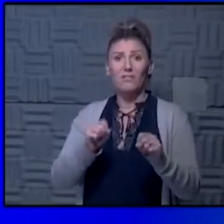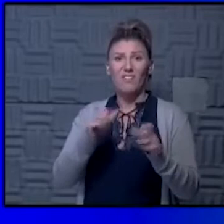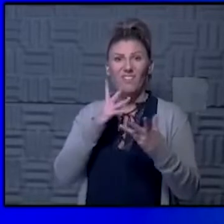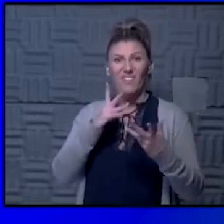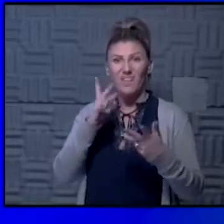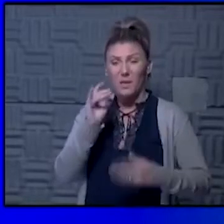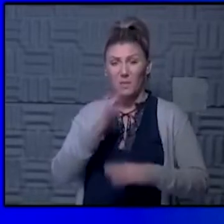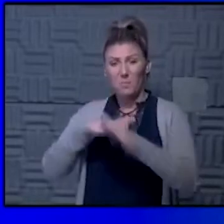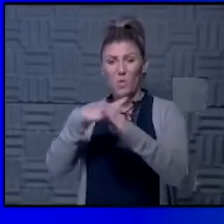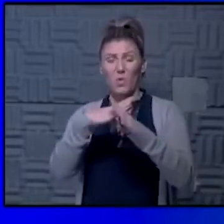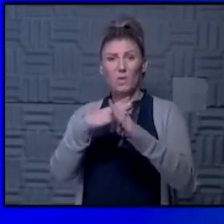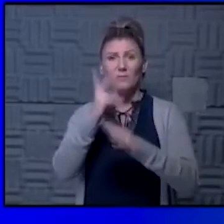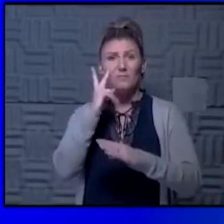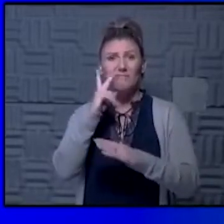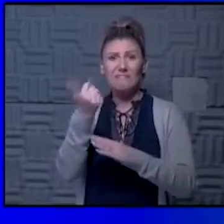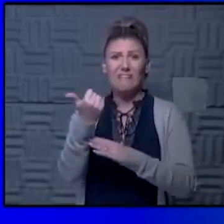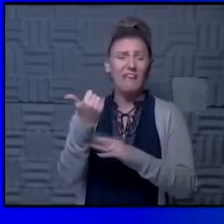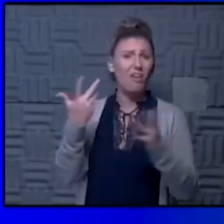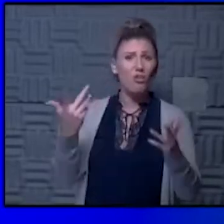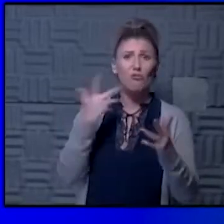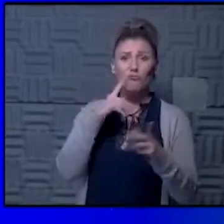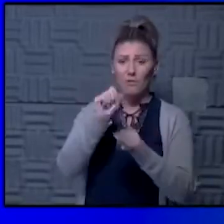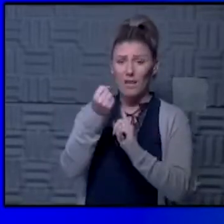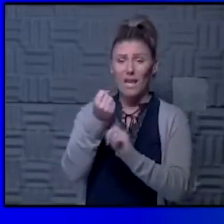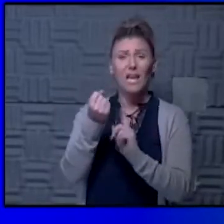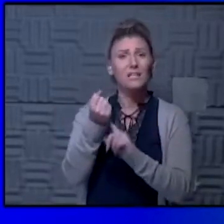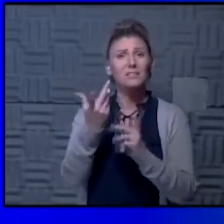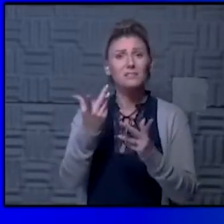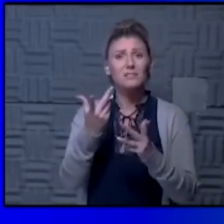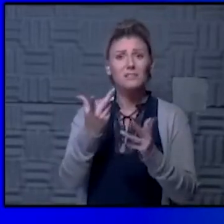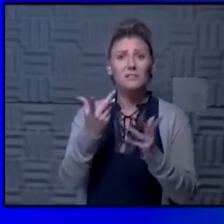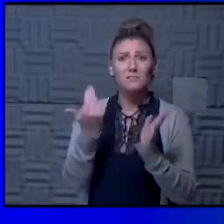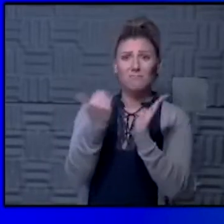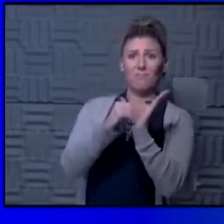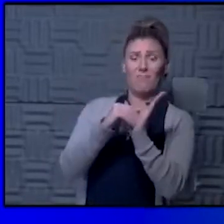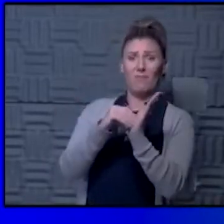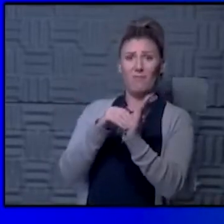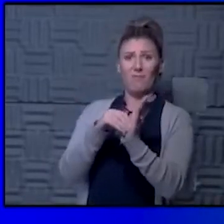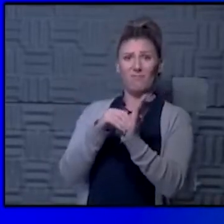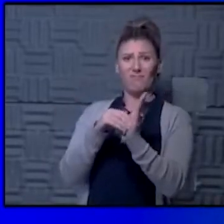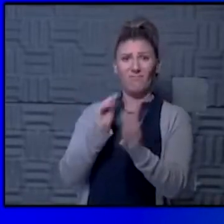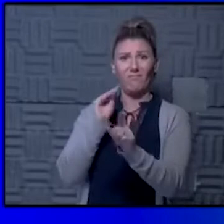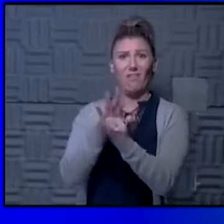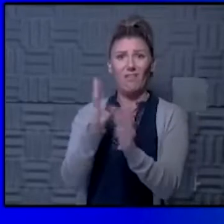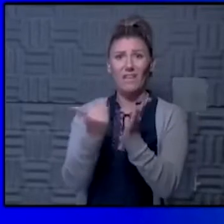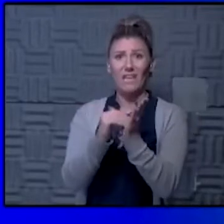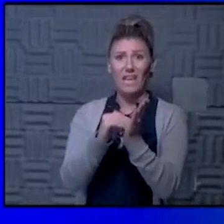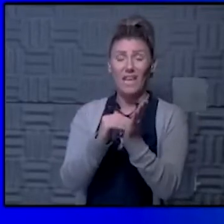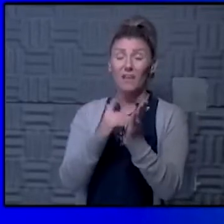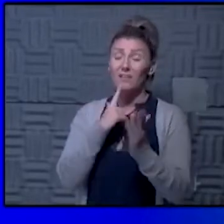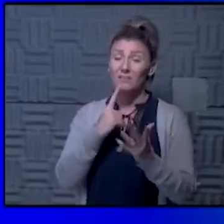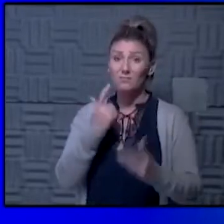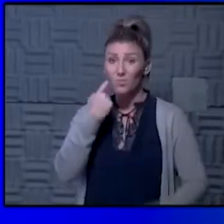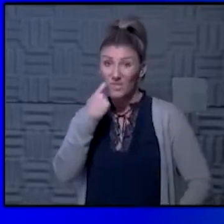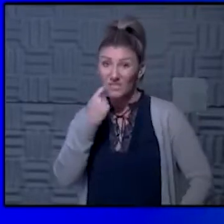of reinfection. There was a tragic case of a woman recently who died with her second infection. Now, granted, she